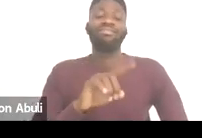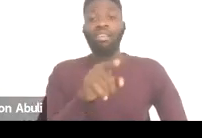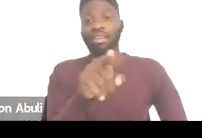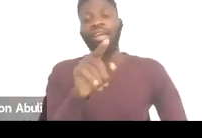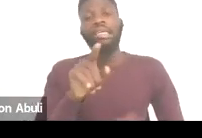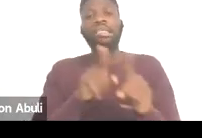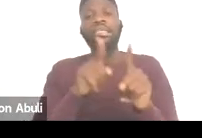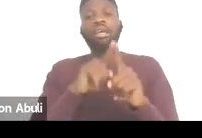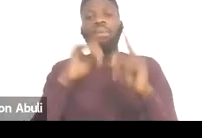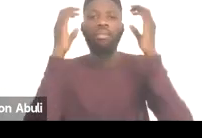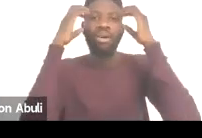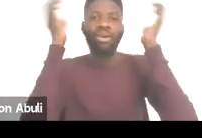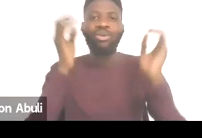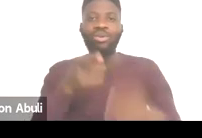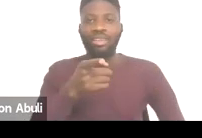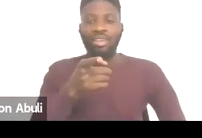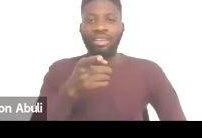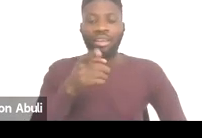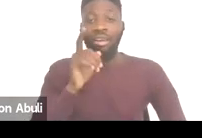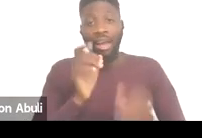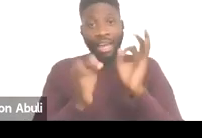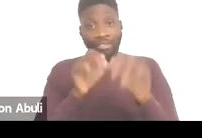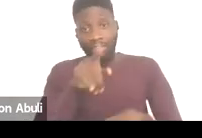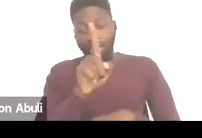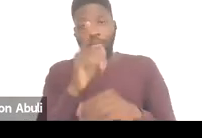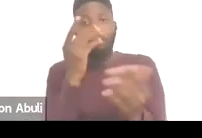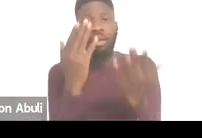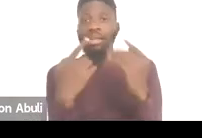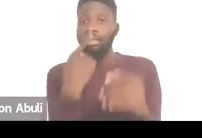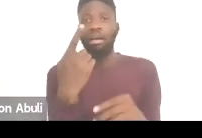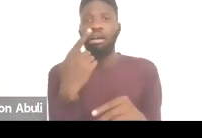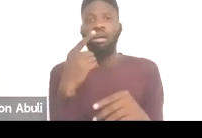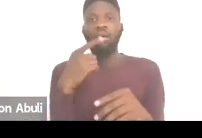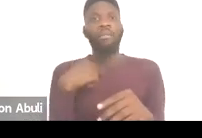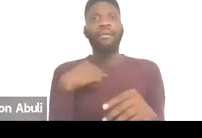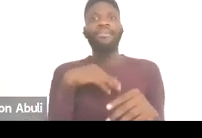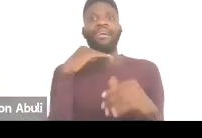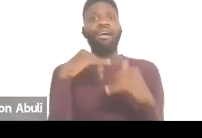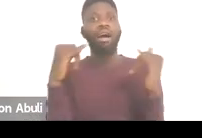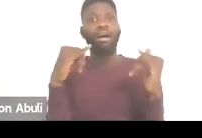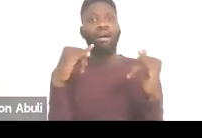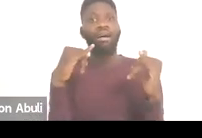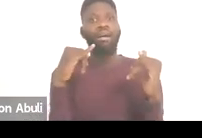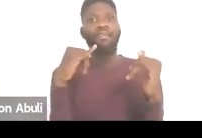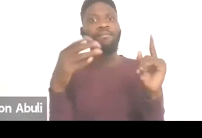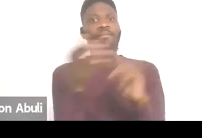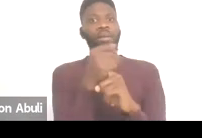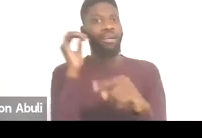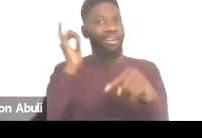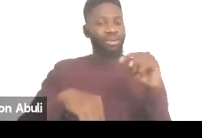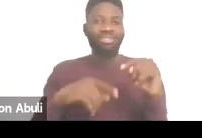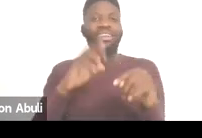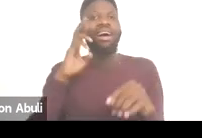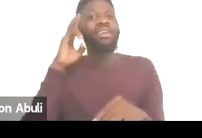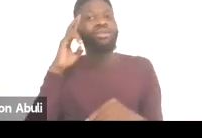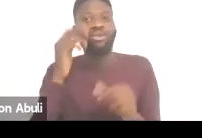rude, because if you're going to say you're not going to meet your deadlines, you need to give reasons or give